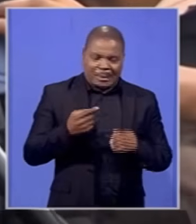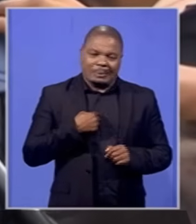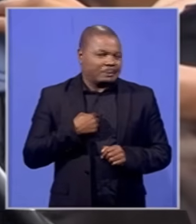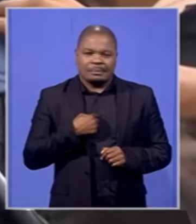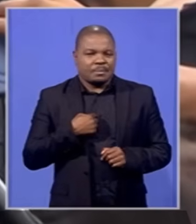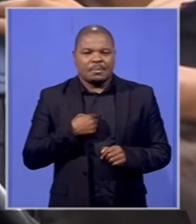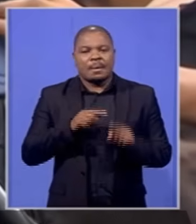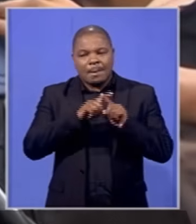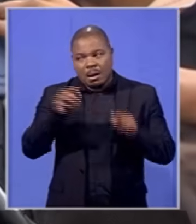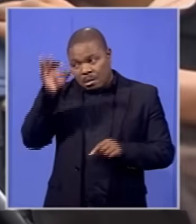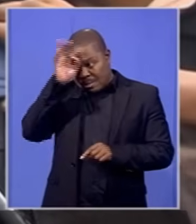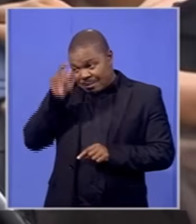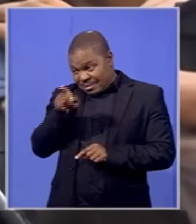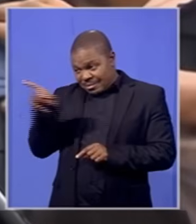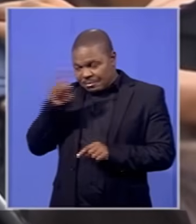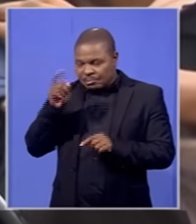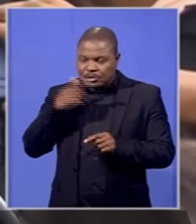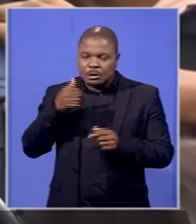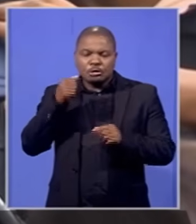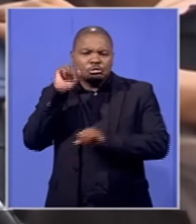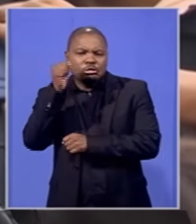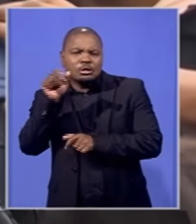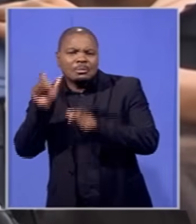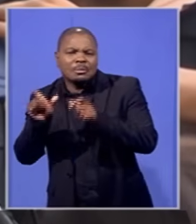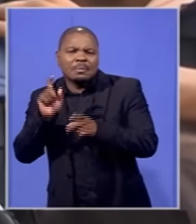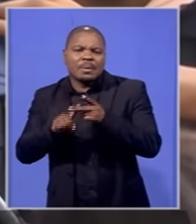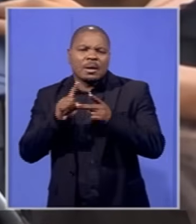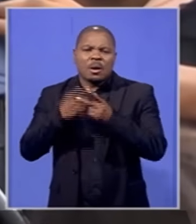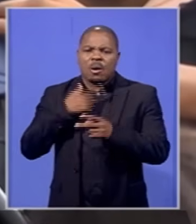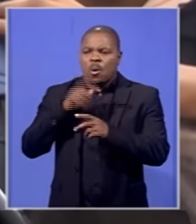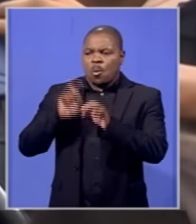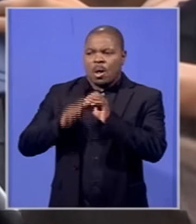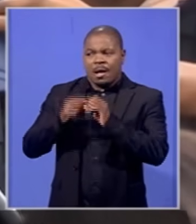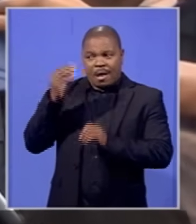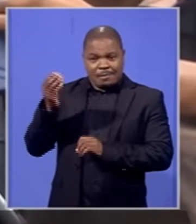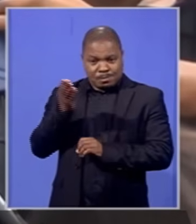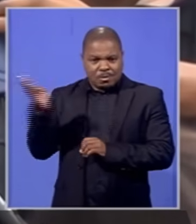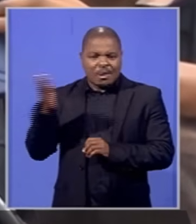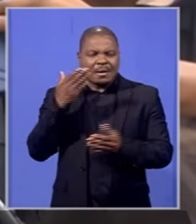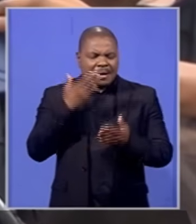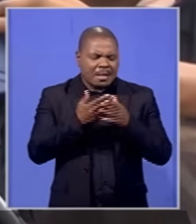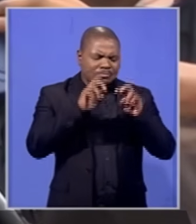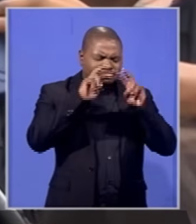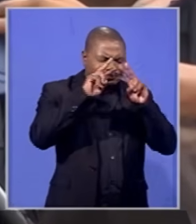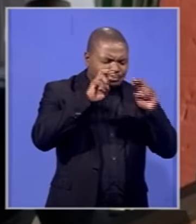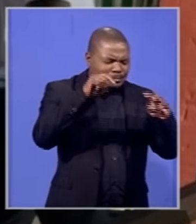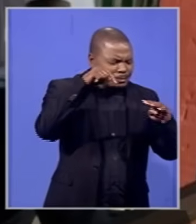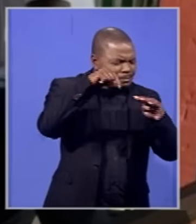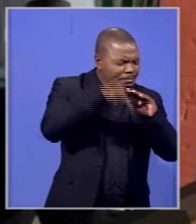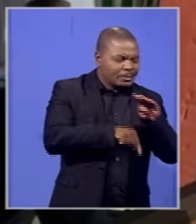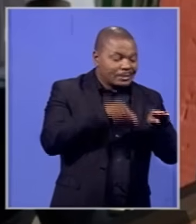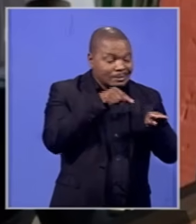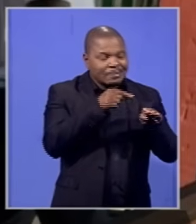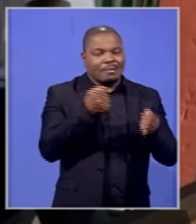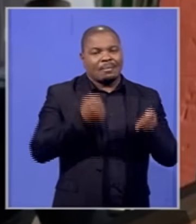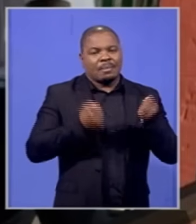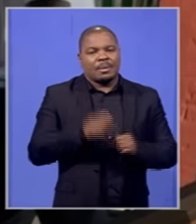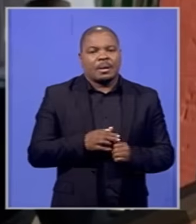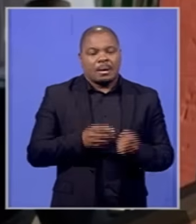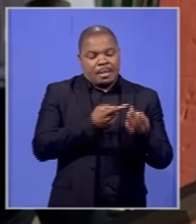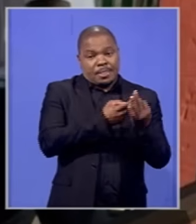able to determine, because they are engineers, they are qualified people, they will thoroughly investigate the car. Mapodisi ano